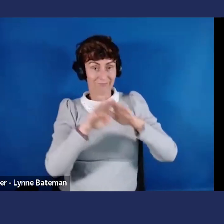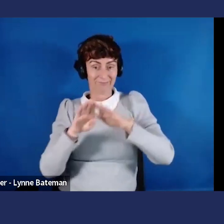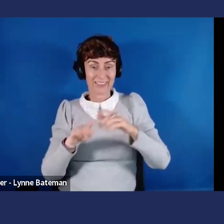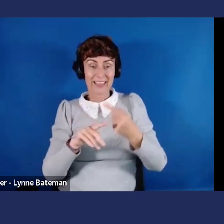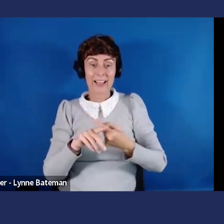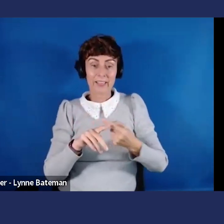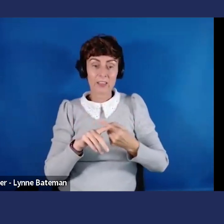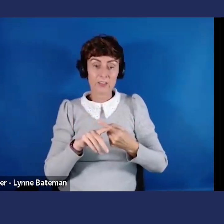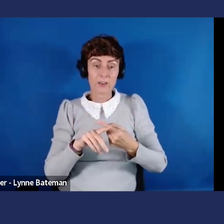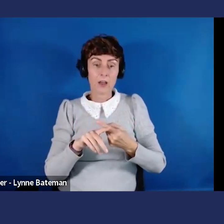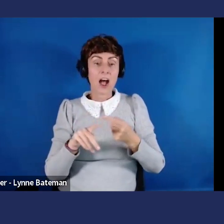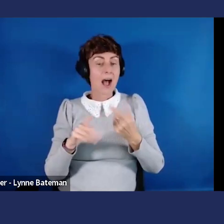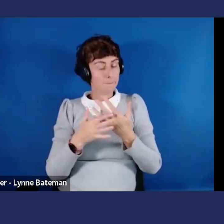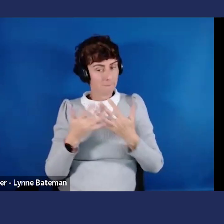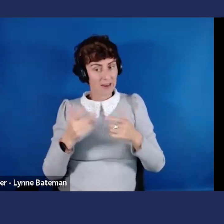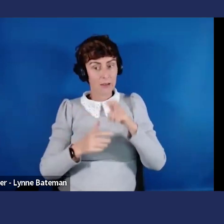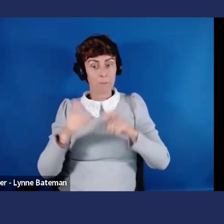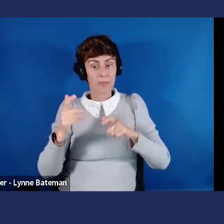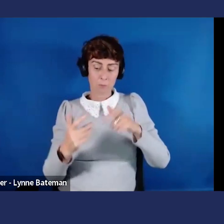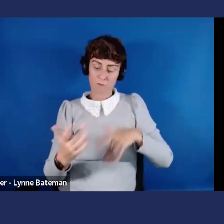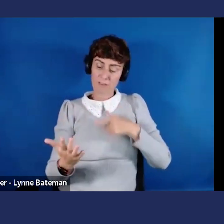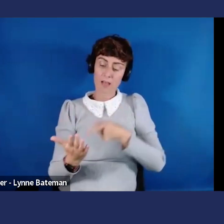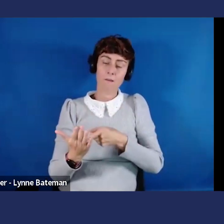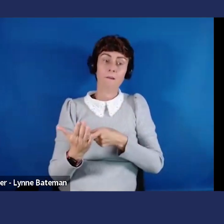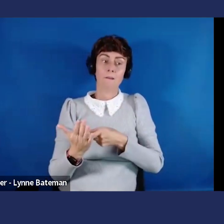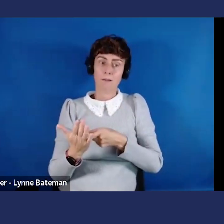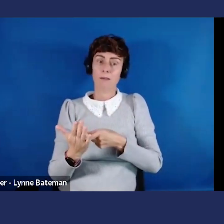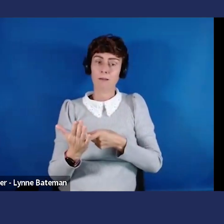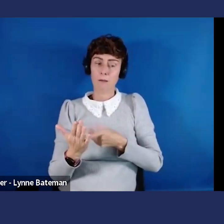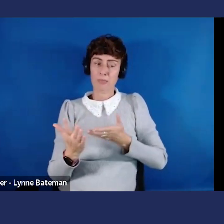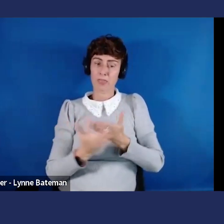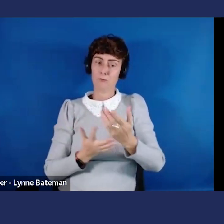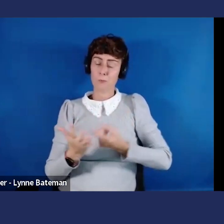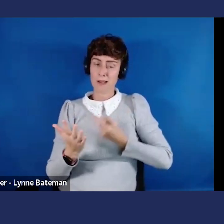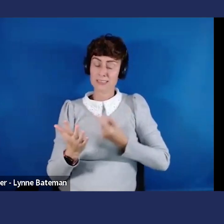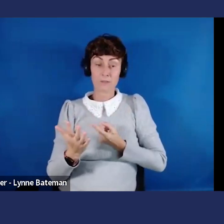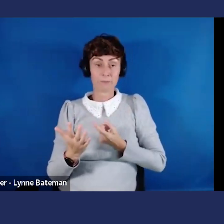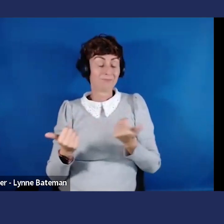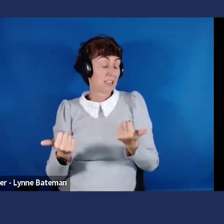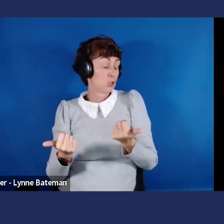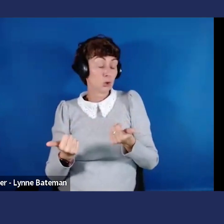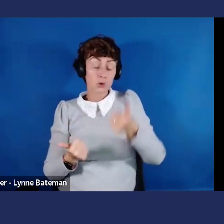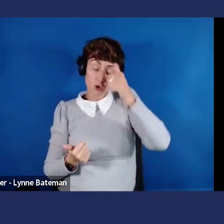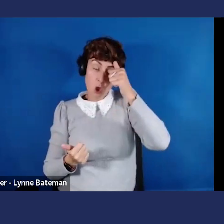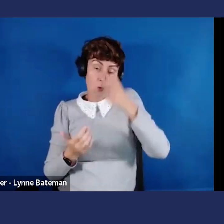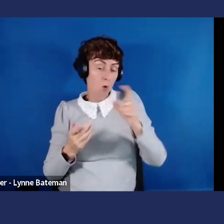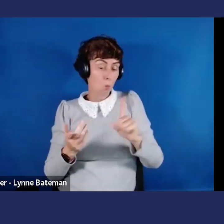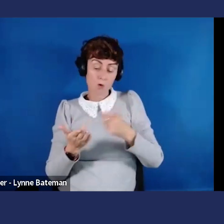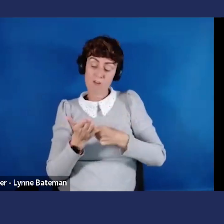also many people can identify with the different experiences that are brought up in the report. And it's always good to know what the recommendations are so that you can advocate for